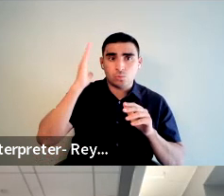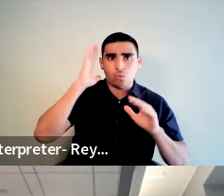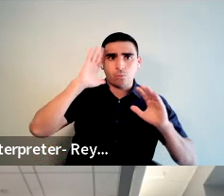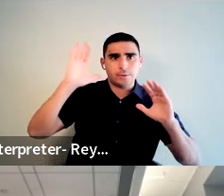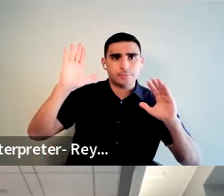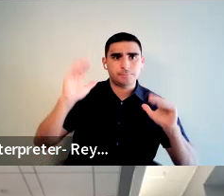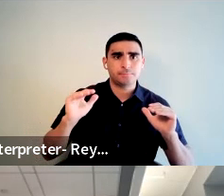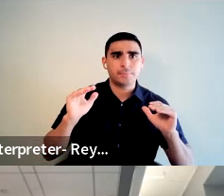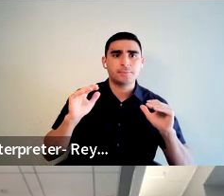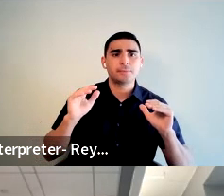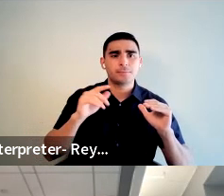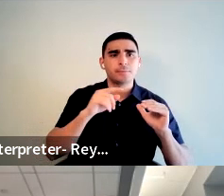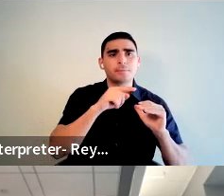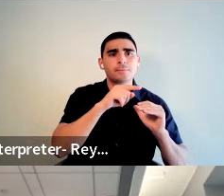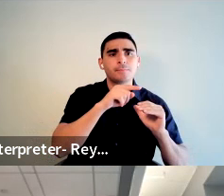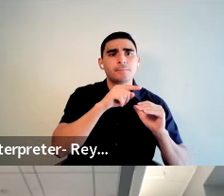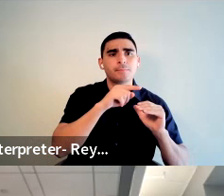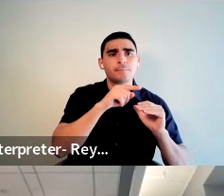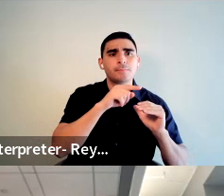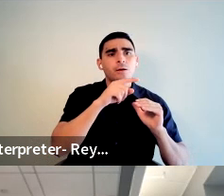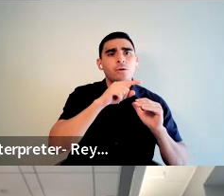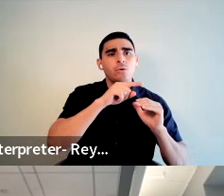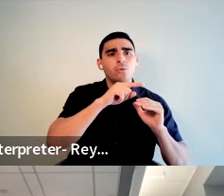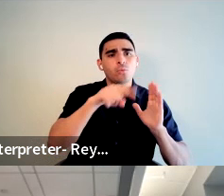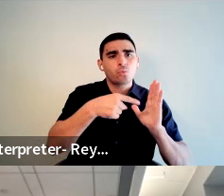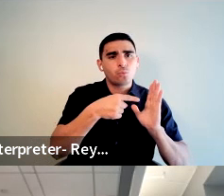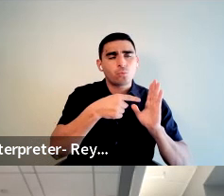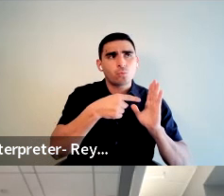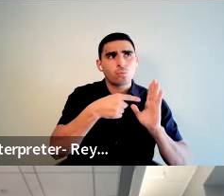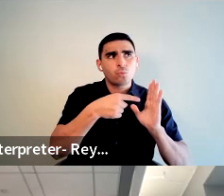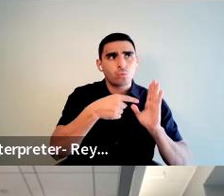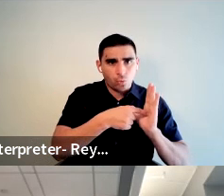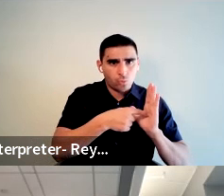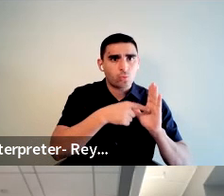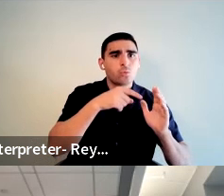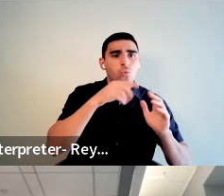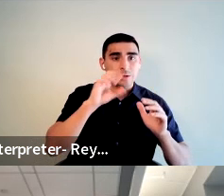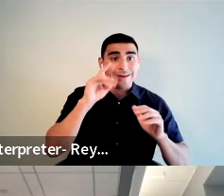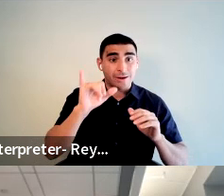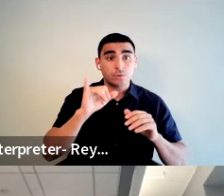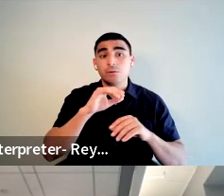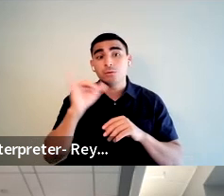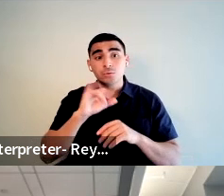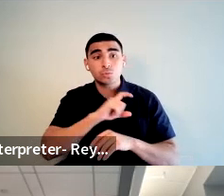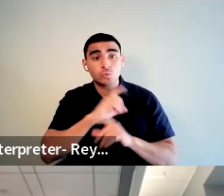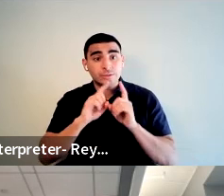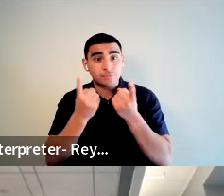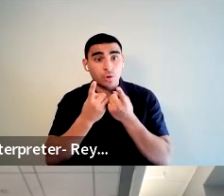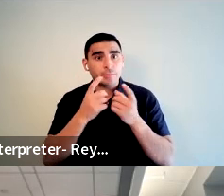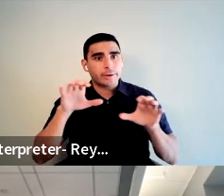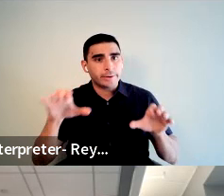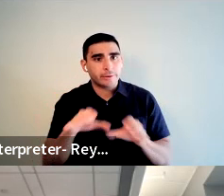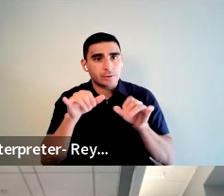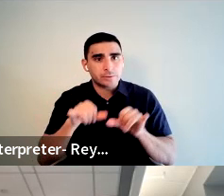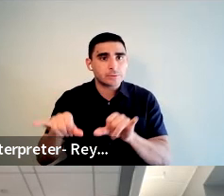role of the county in ensuring that the different police departments are responding, you know, somewhat similarly, so that when you